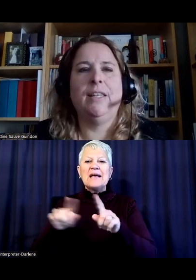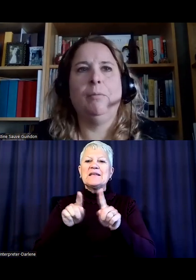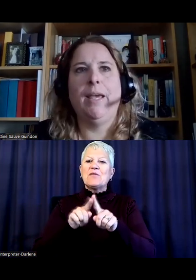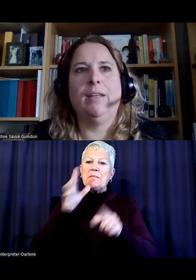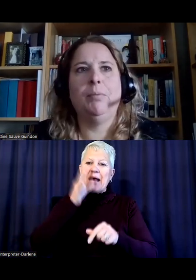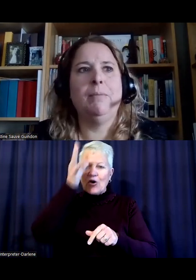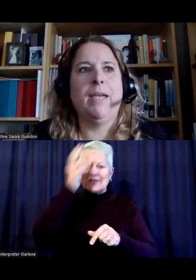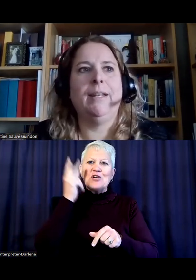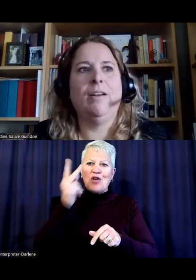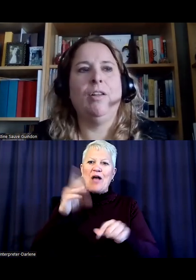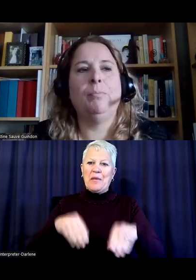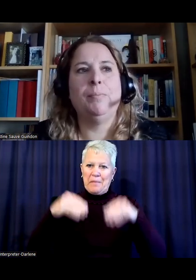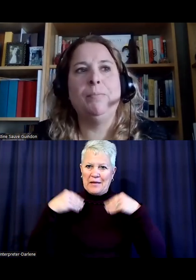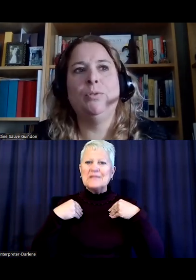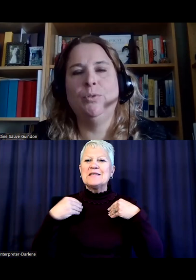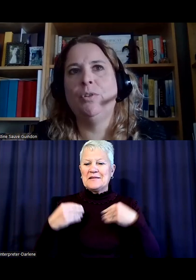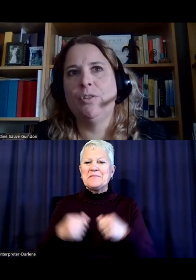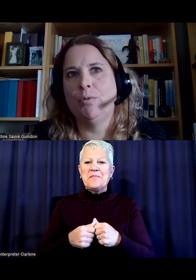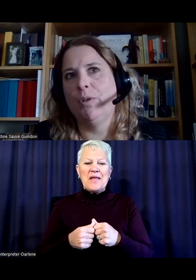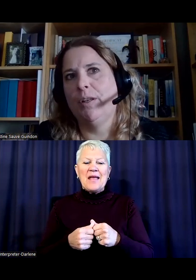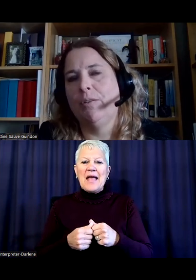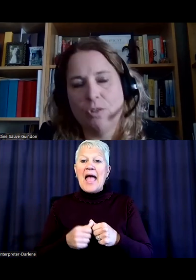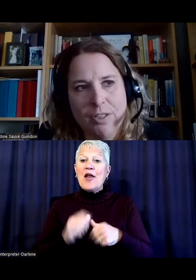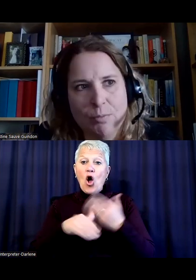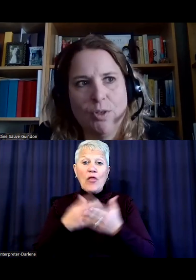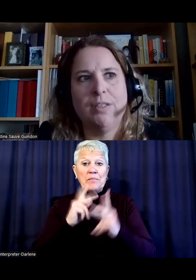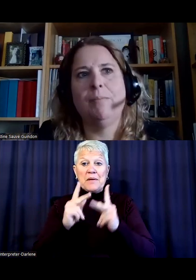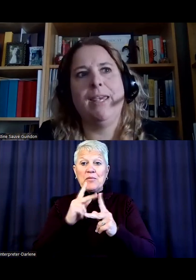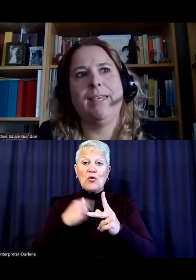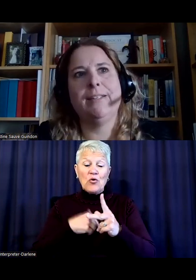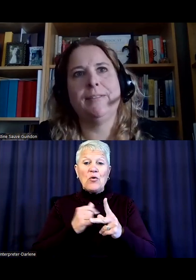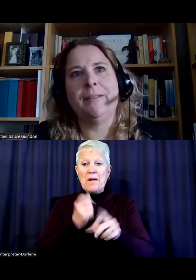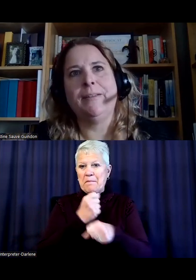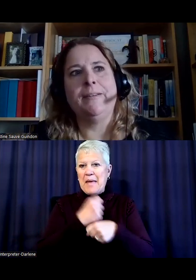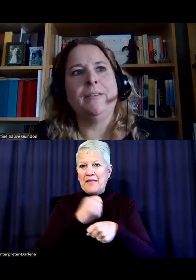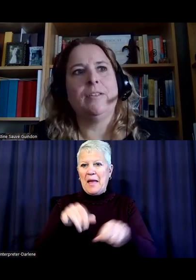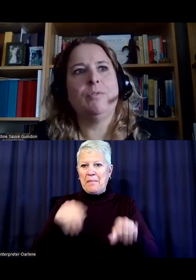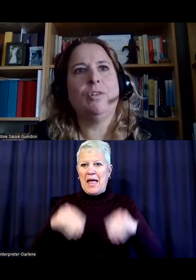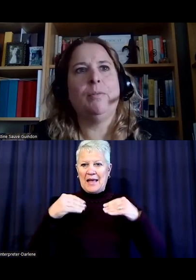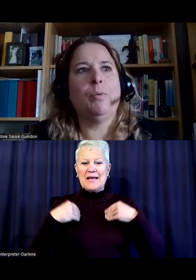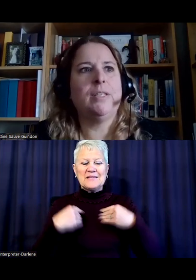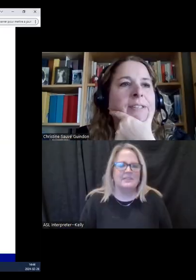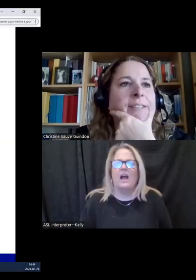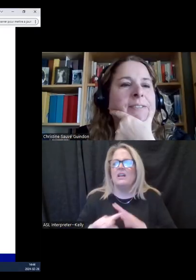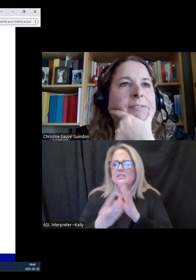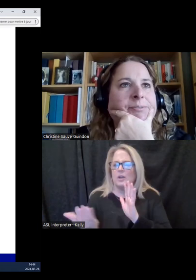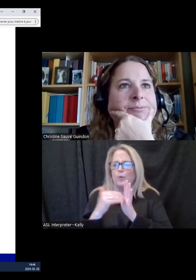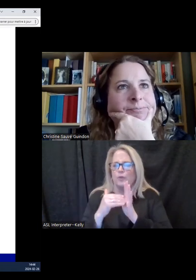to see the blanket being made and all the people who contributed to making it. Those are little